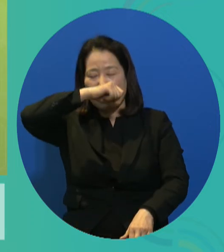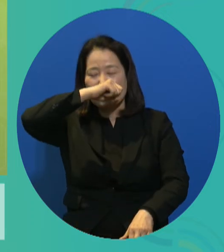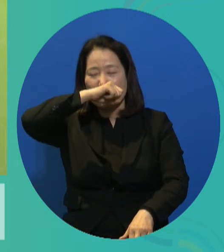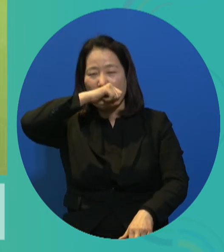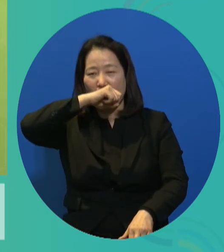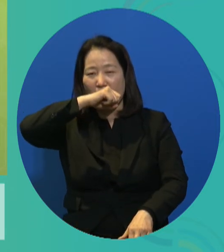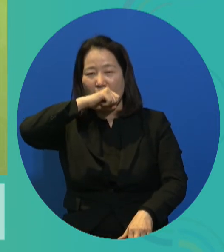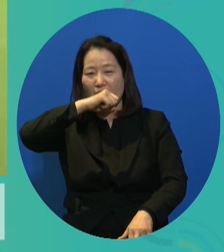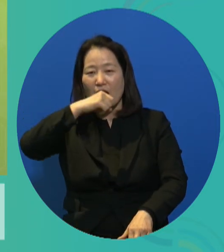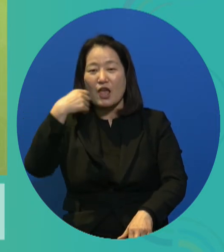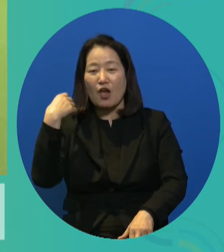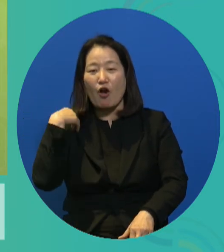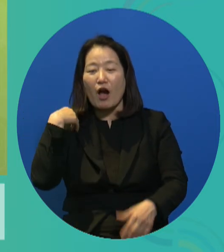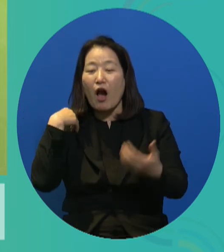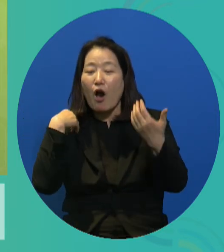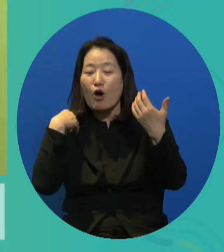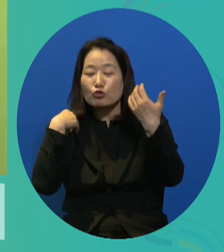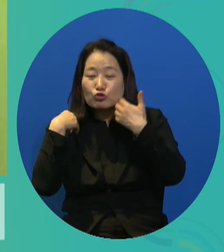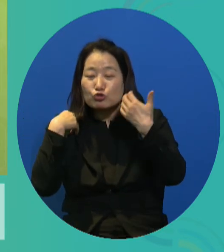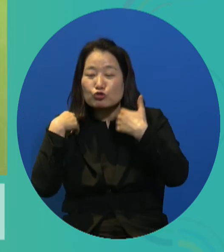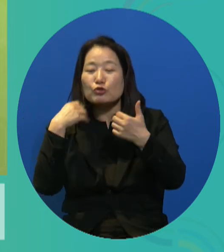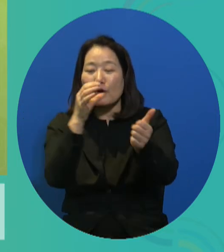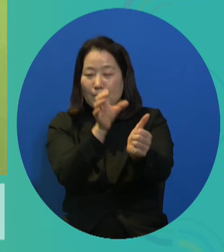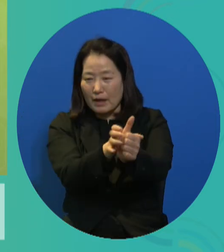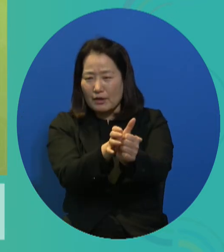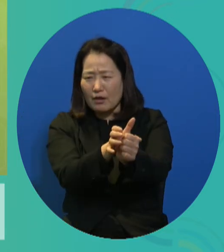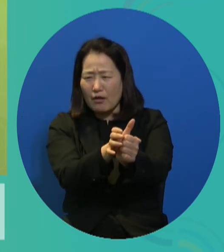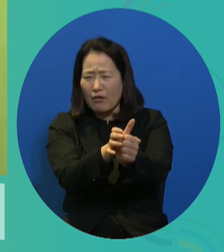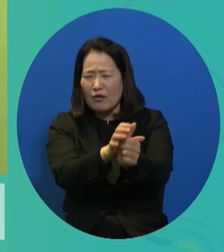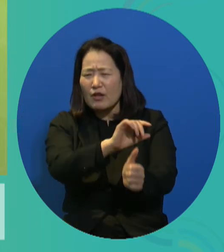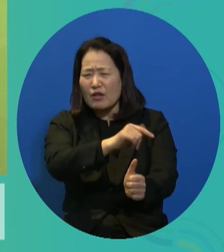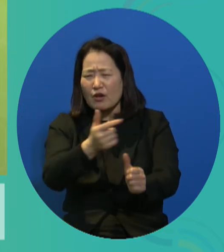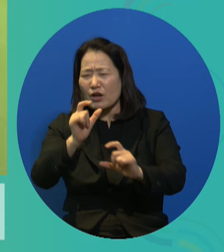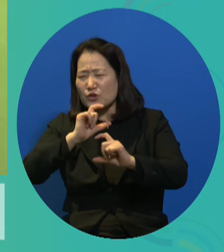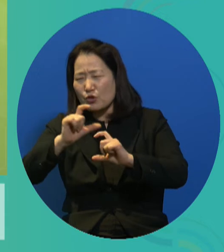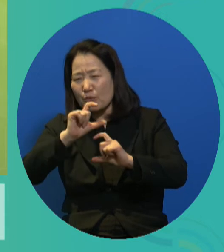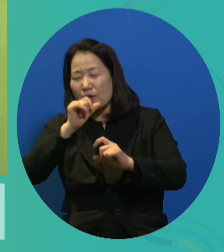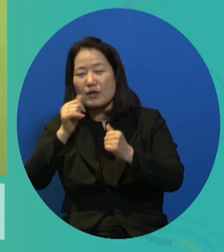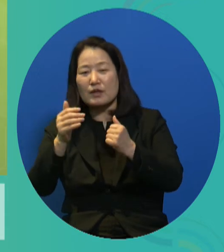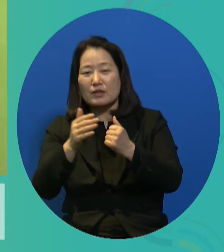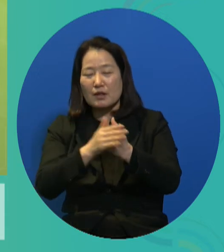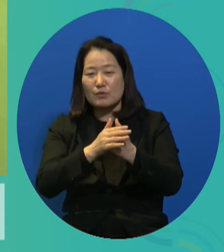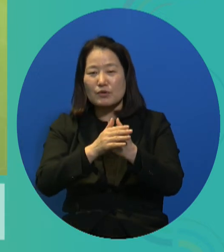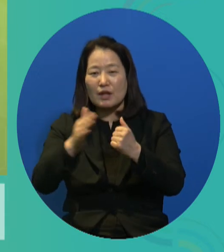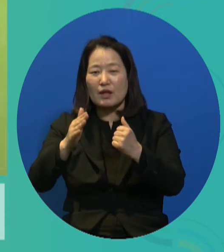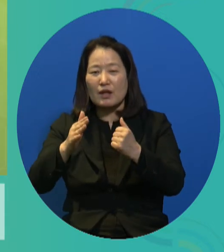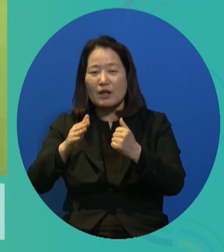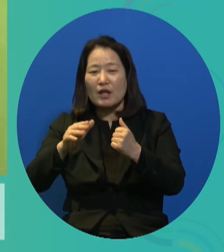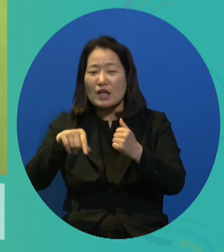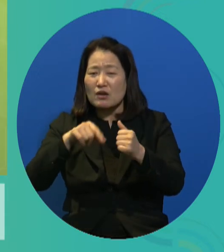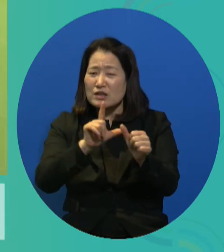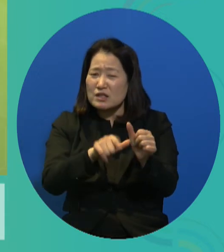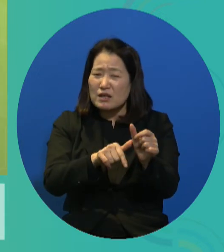very difficult to install a separate body and allocate the necessary budget and resources.